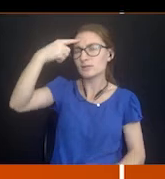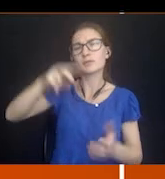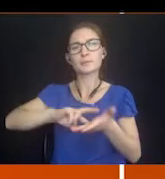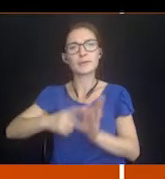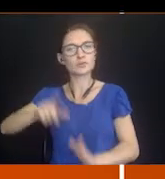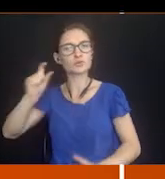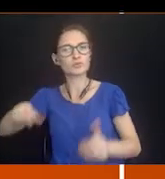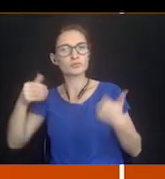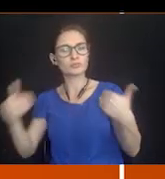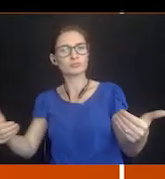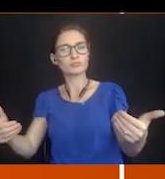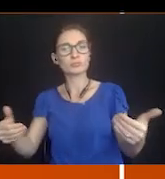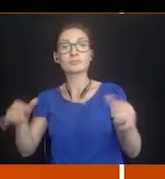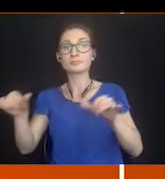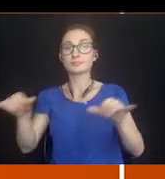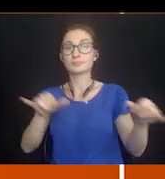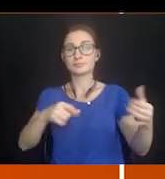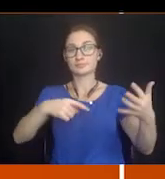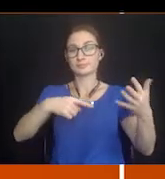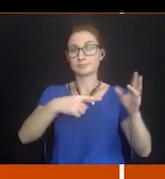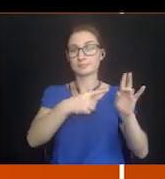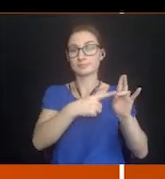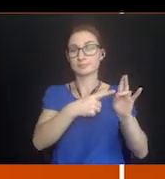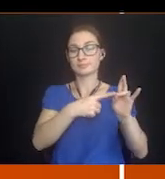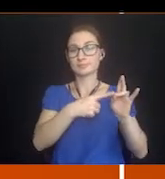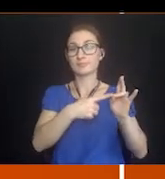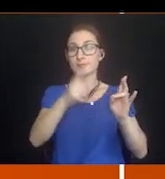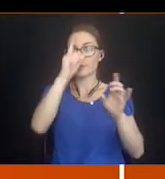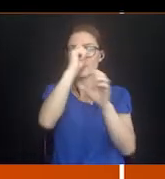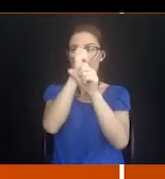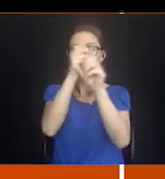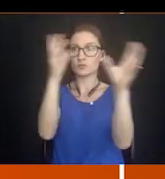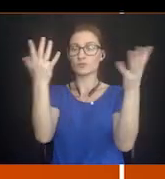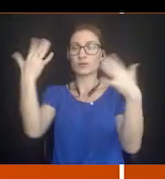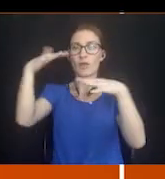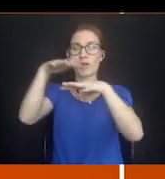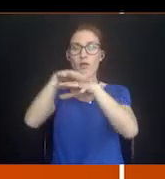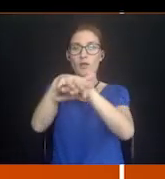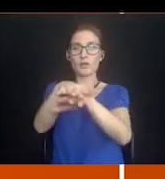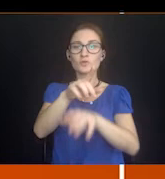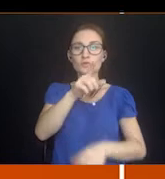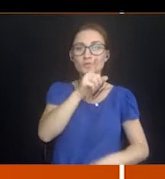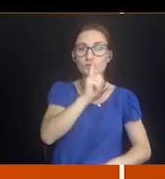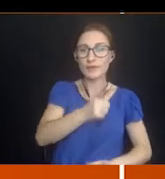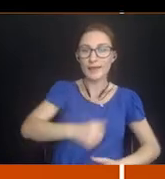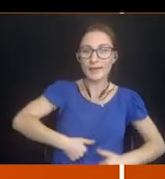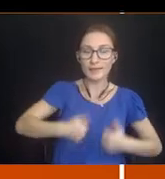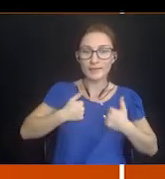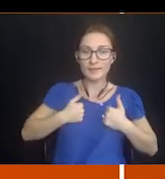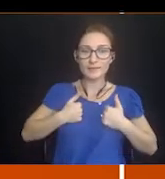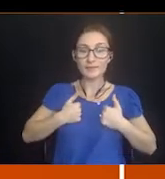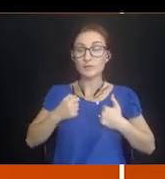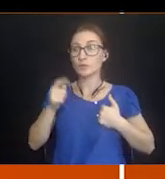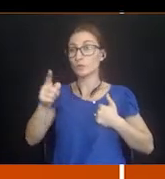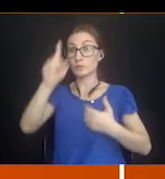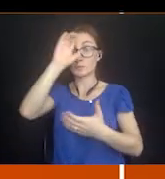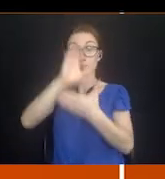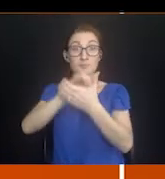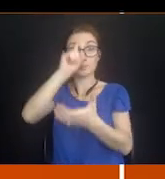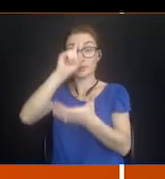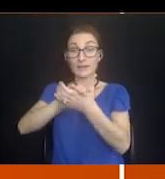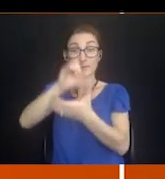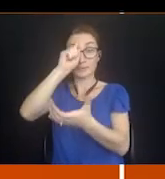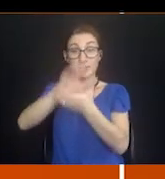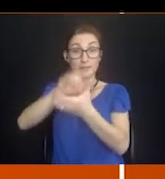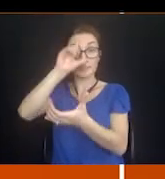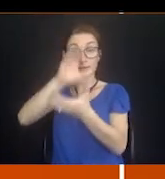the way you think that they should be. That's similar to having your imagination kind of projected onto reality and becoming